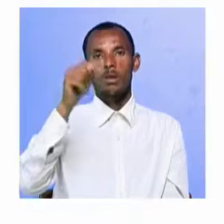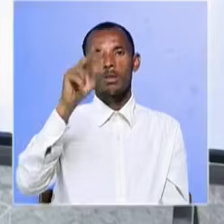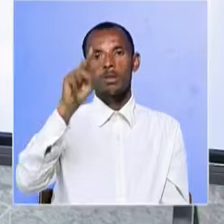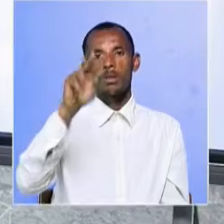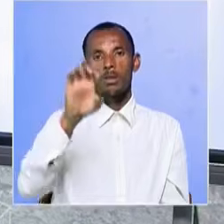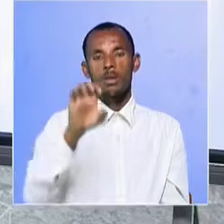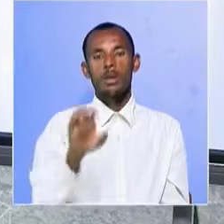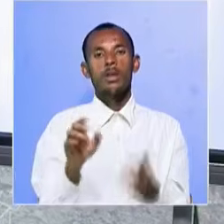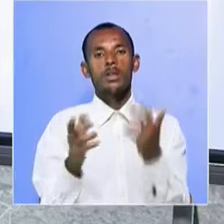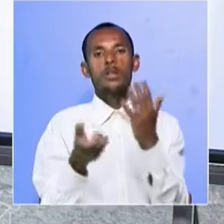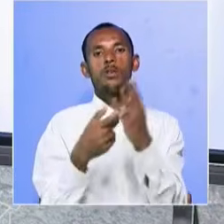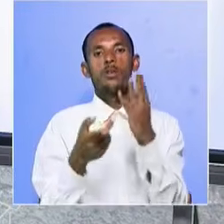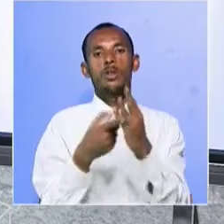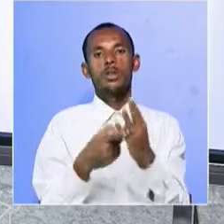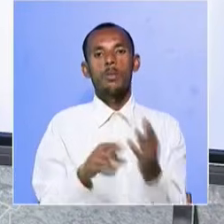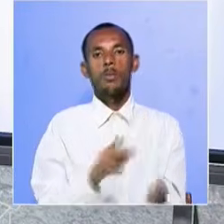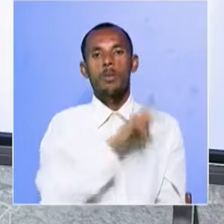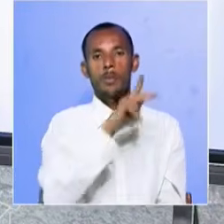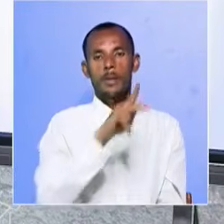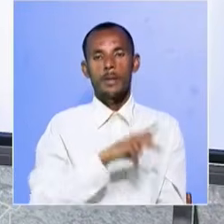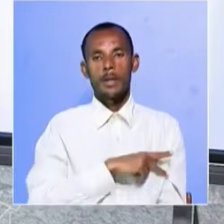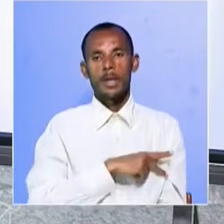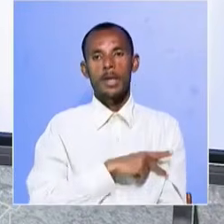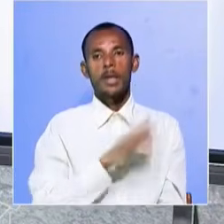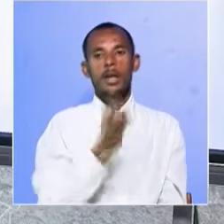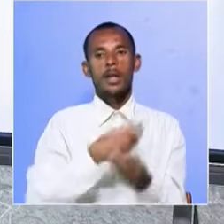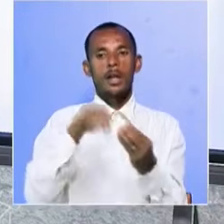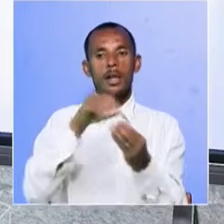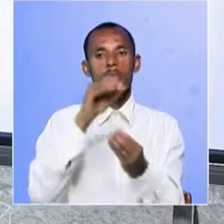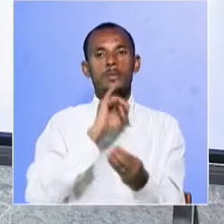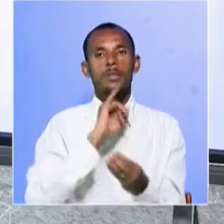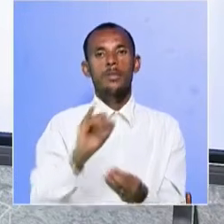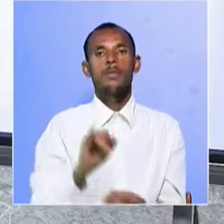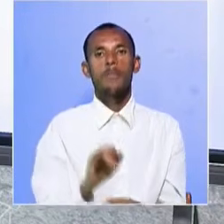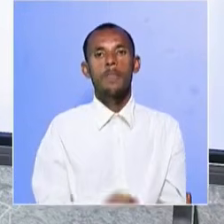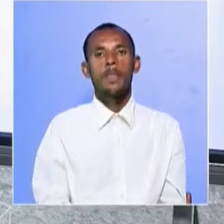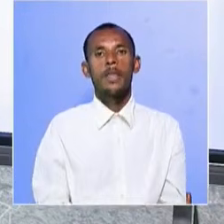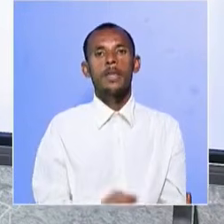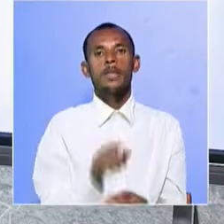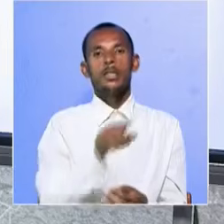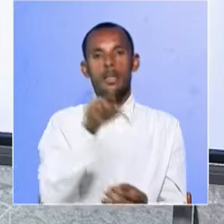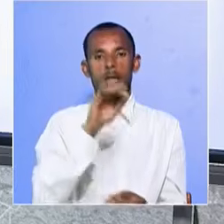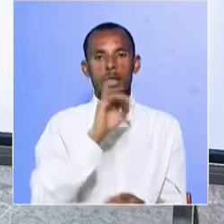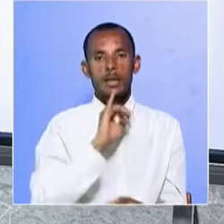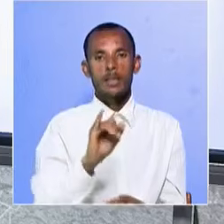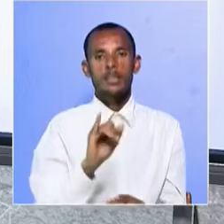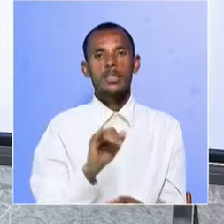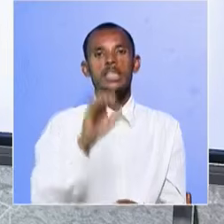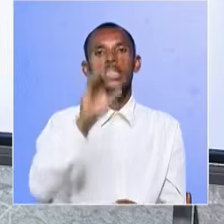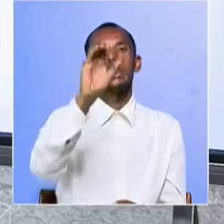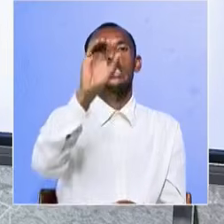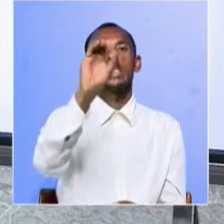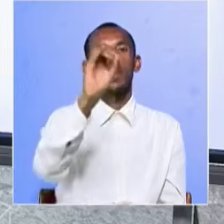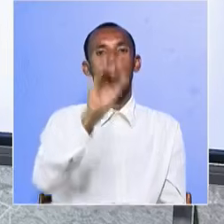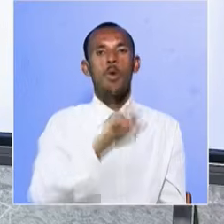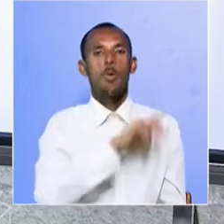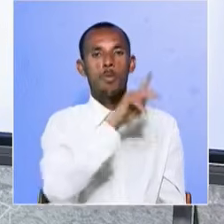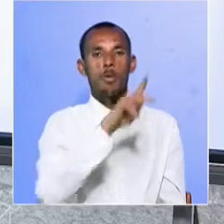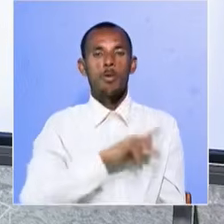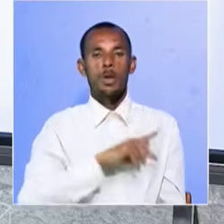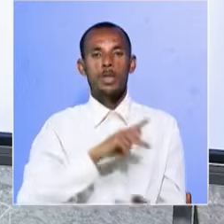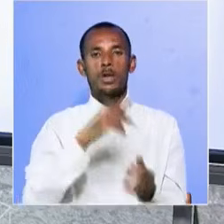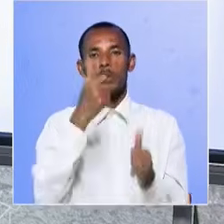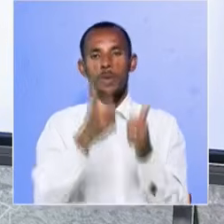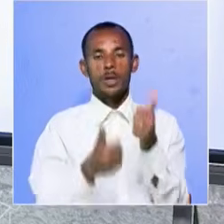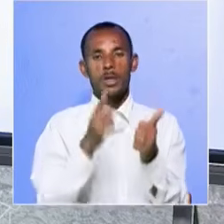The fourth property in addition is there is a zero property which is